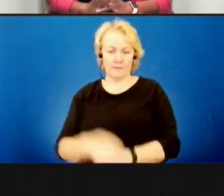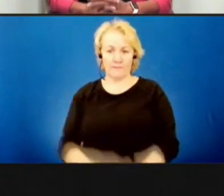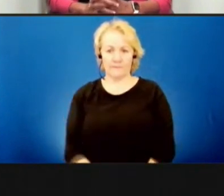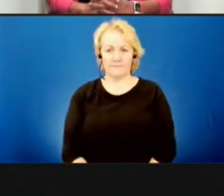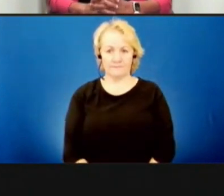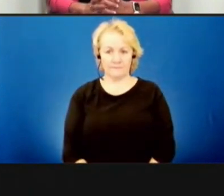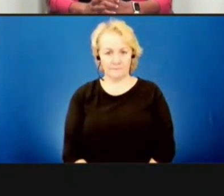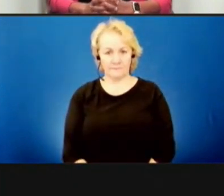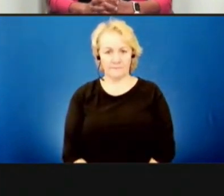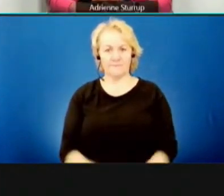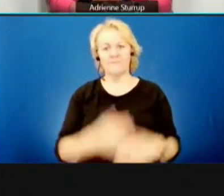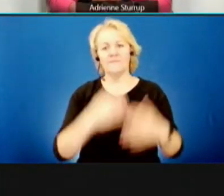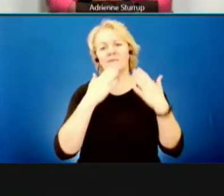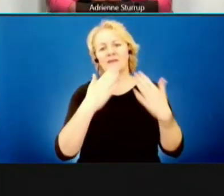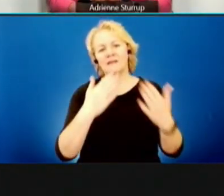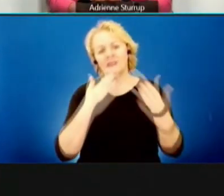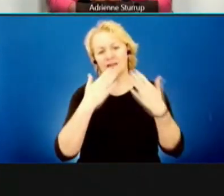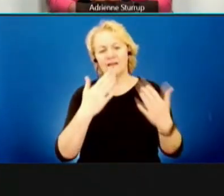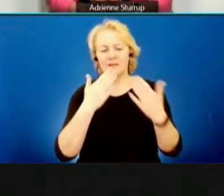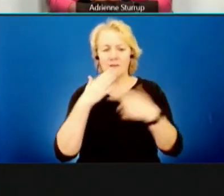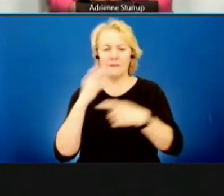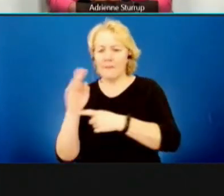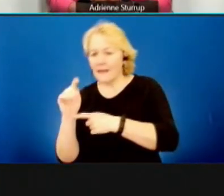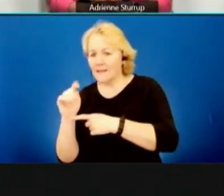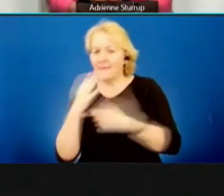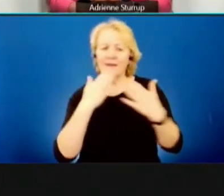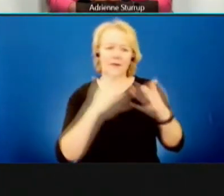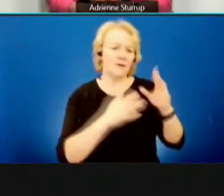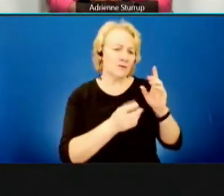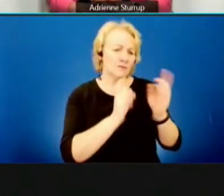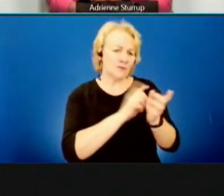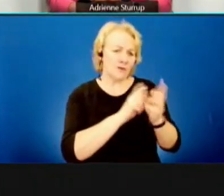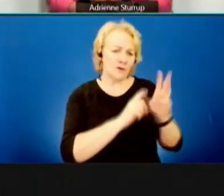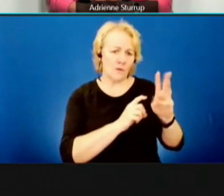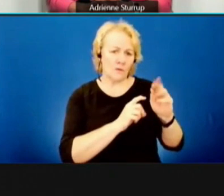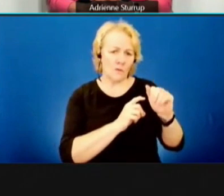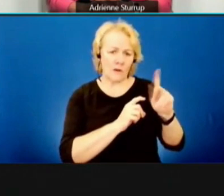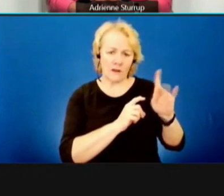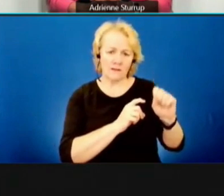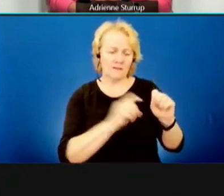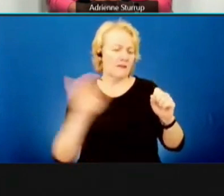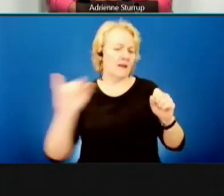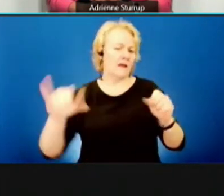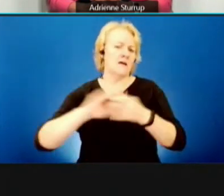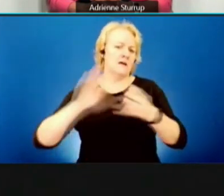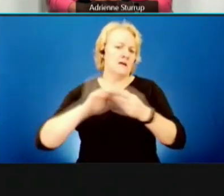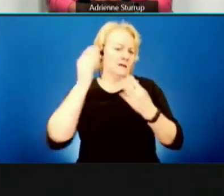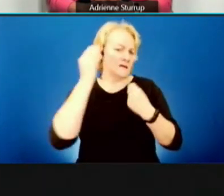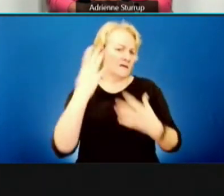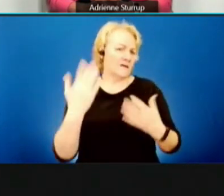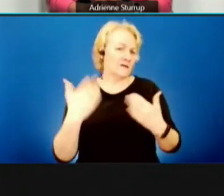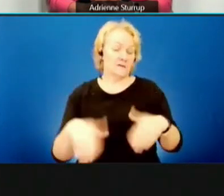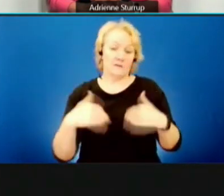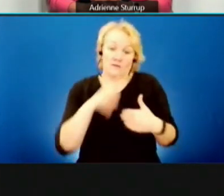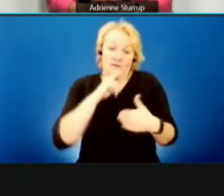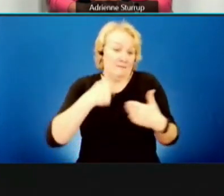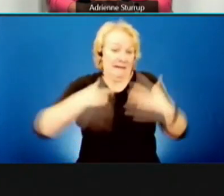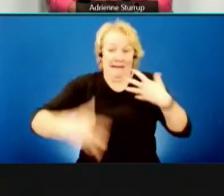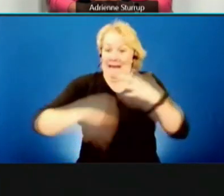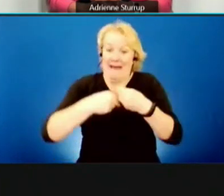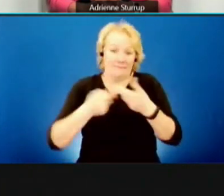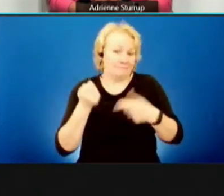Thank you, Matt. Thank you, Dr. Walks, for sharing all of that information. There isn't much more for me to add,